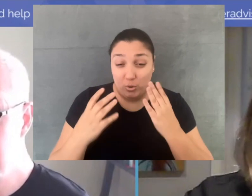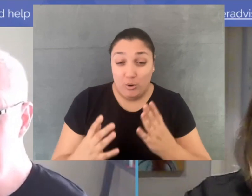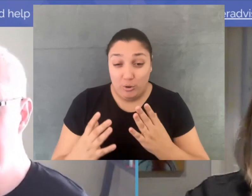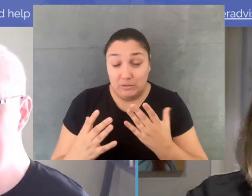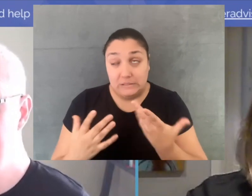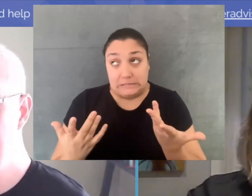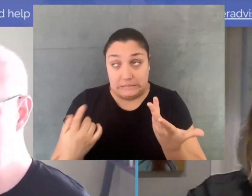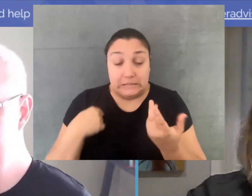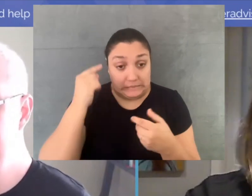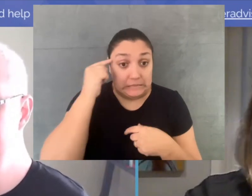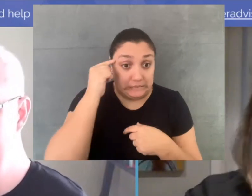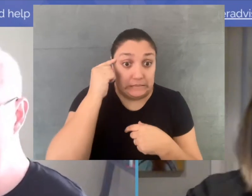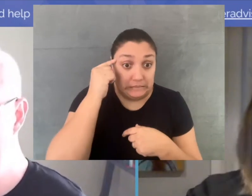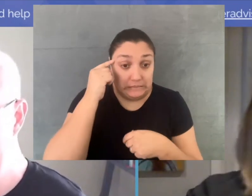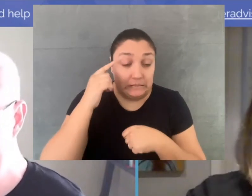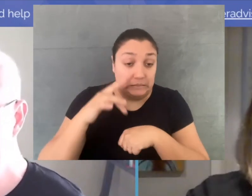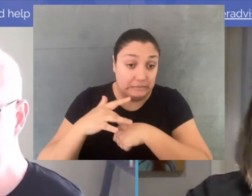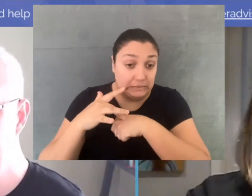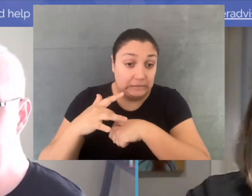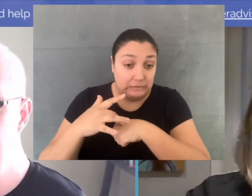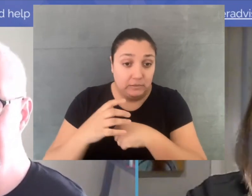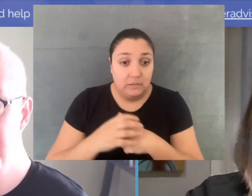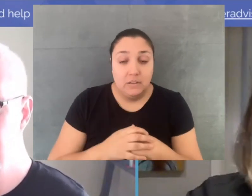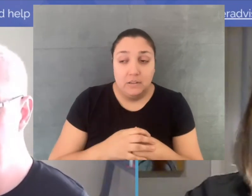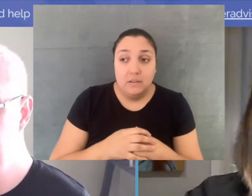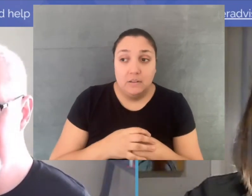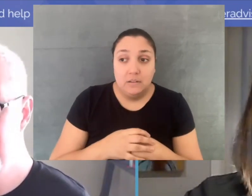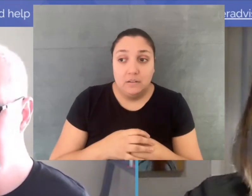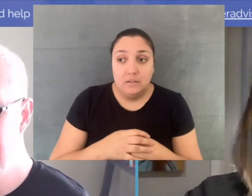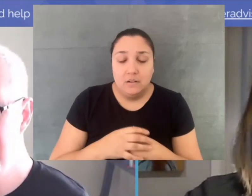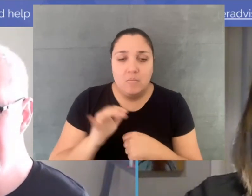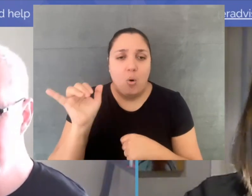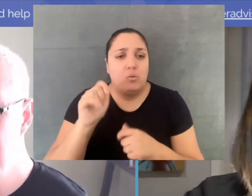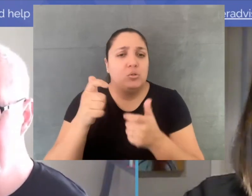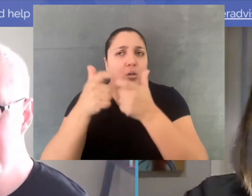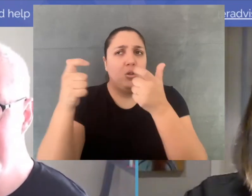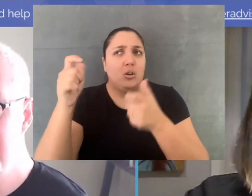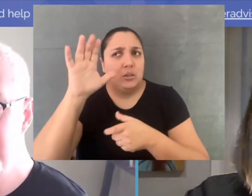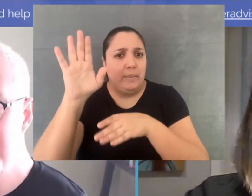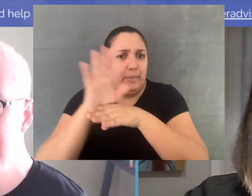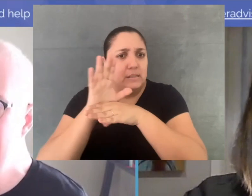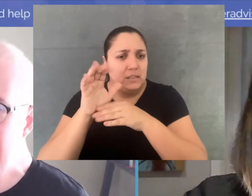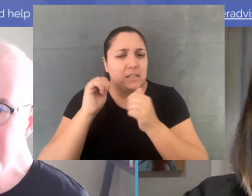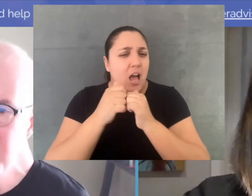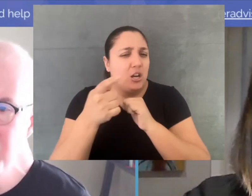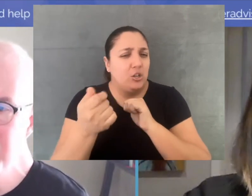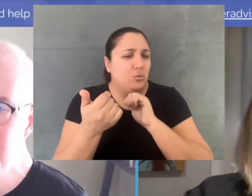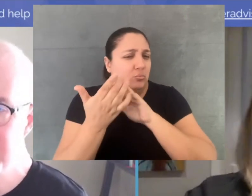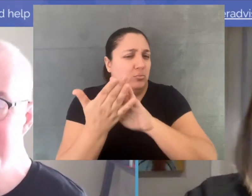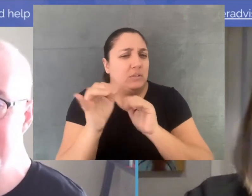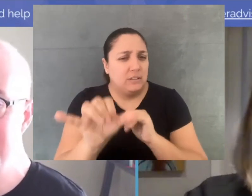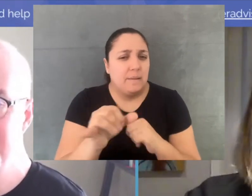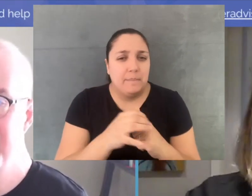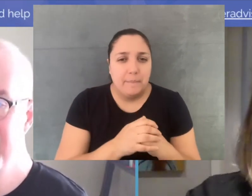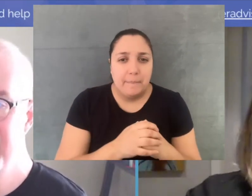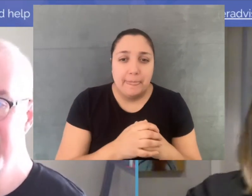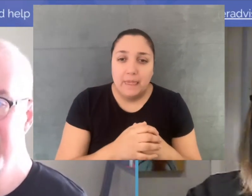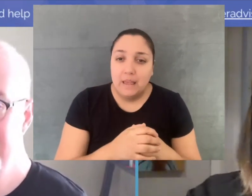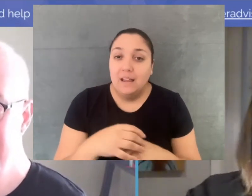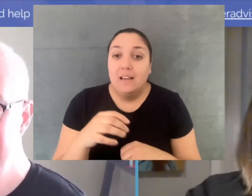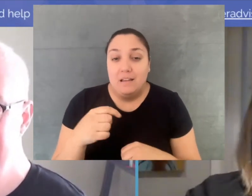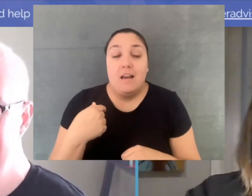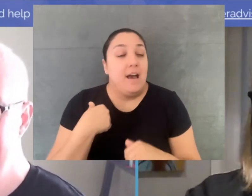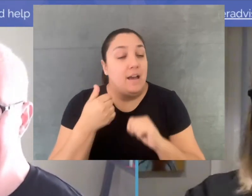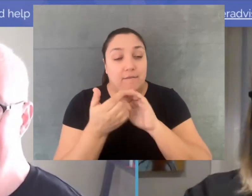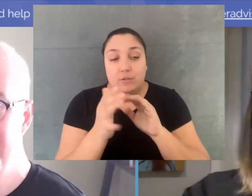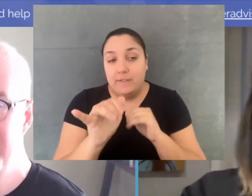business owner, that's obviously on my mind. But large enterprises as well should be thinking about this. How do you usually address that?